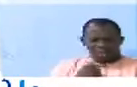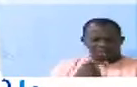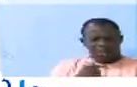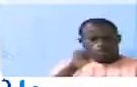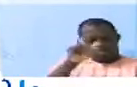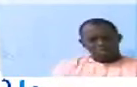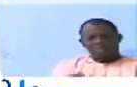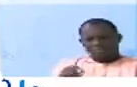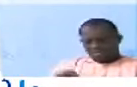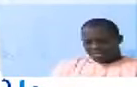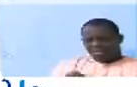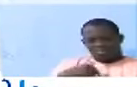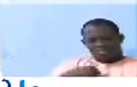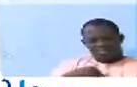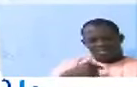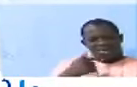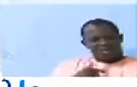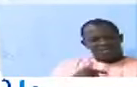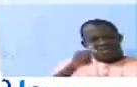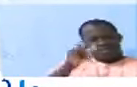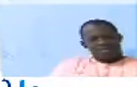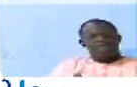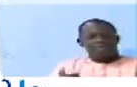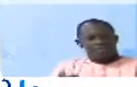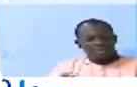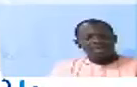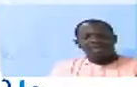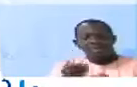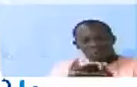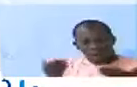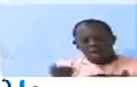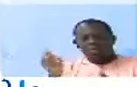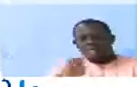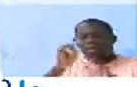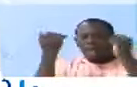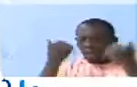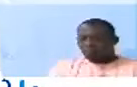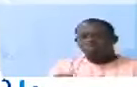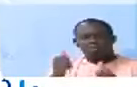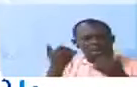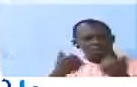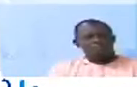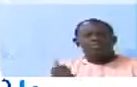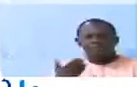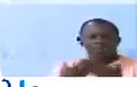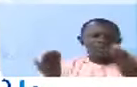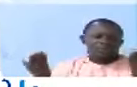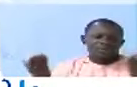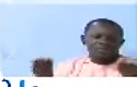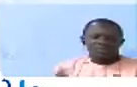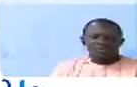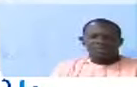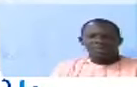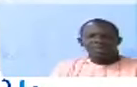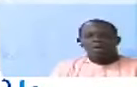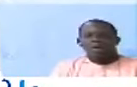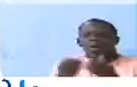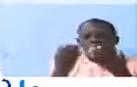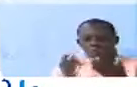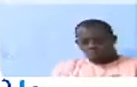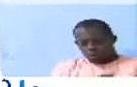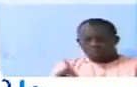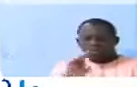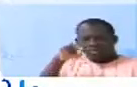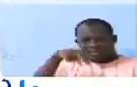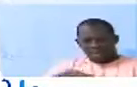this country. Wala atina min keta wo keta. This is why what happened has happened. Lota na falindiro ke. It's